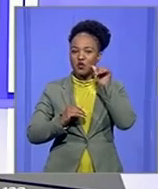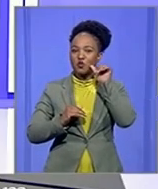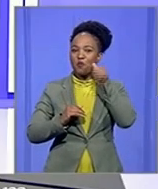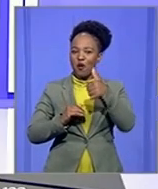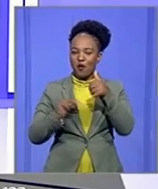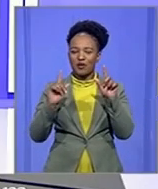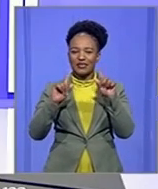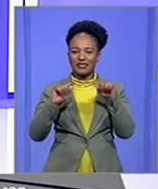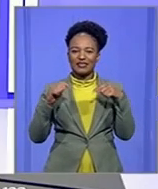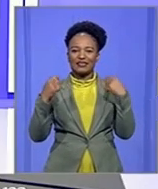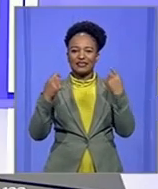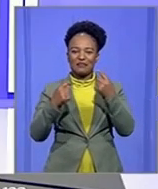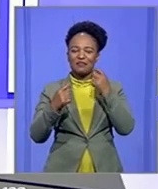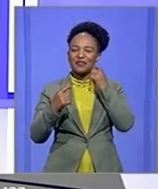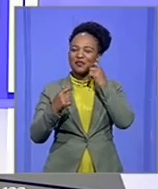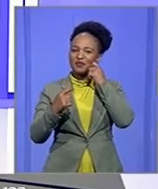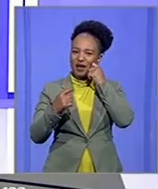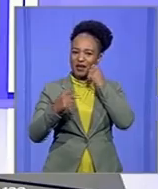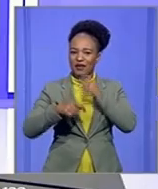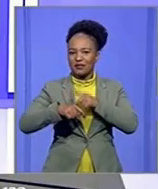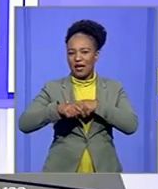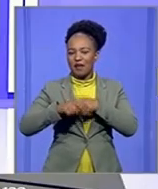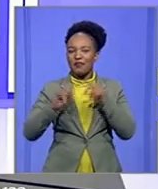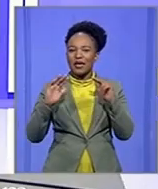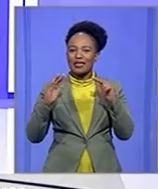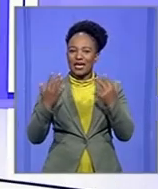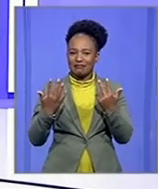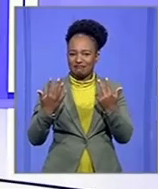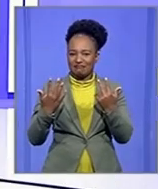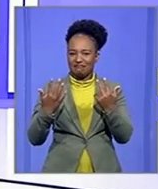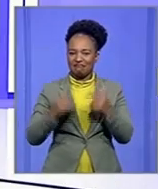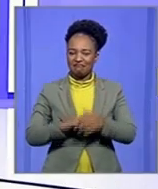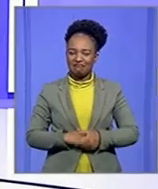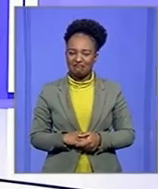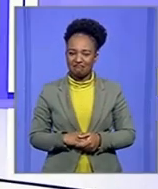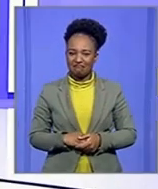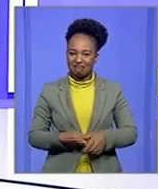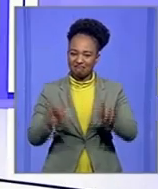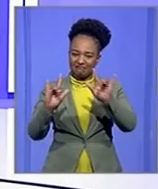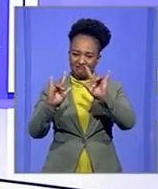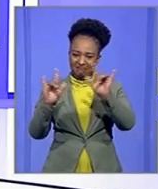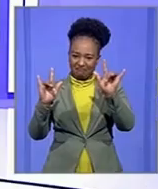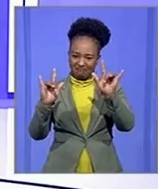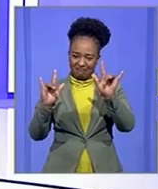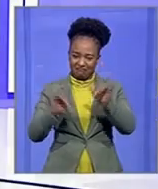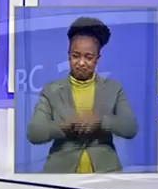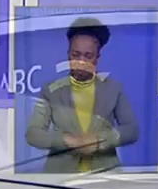rona wa ditaba tsa Setswana hosane ka hora ya borobedi ka phirimana. Ke yona taba.